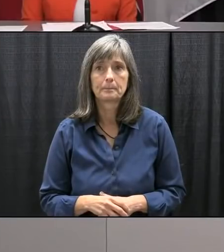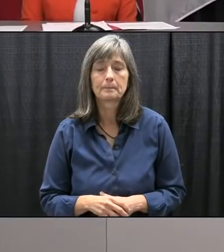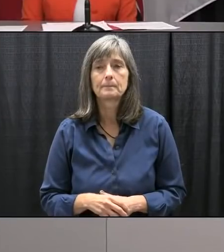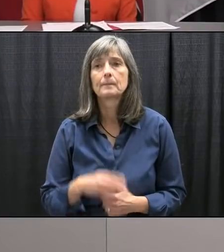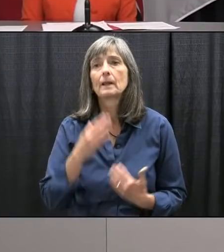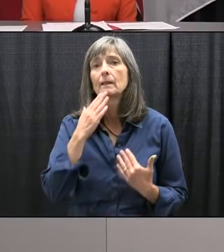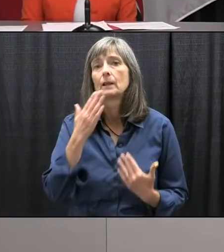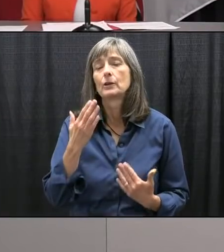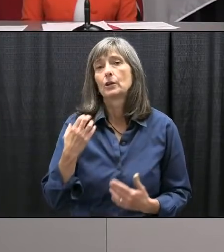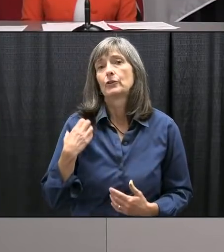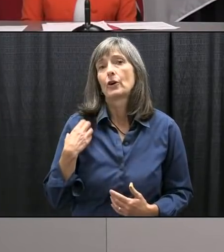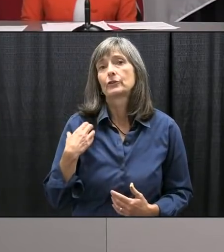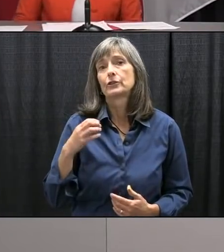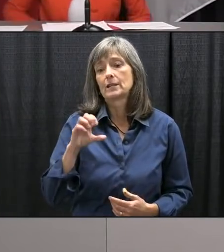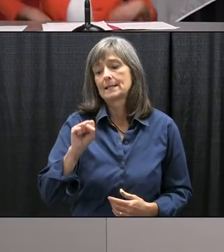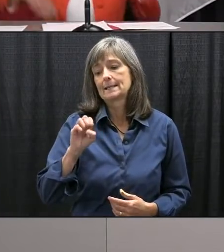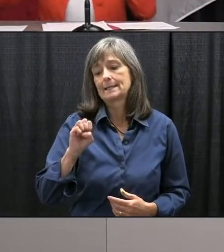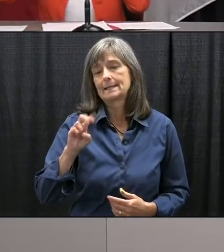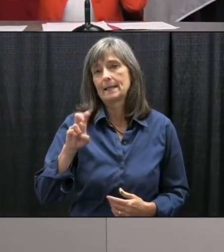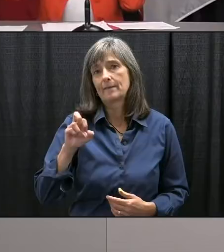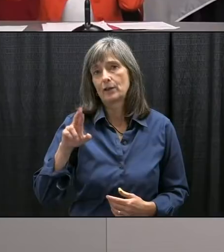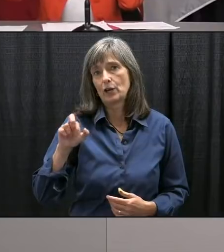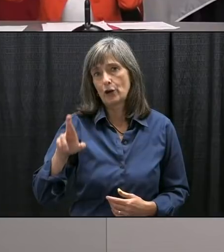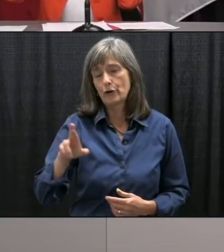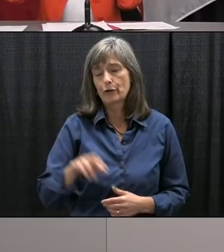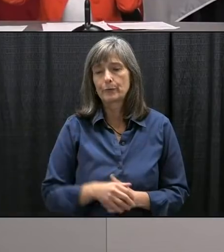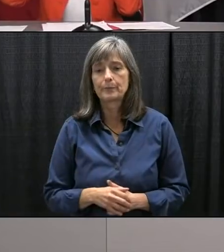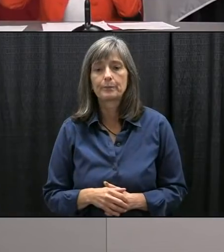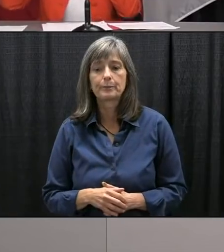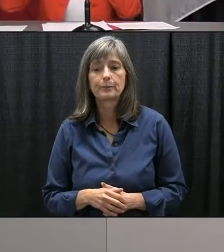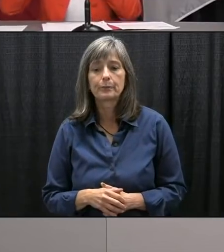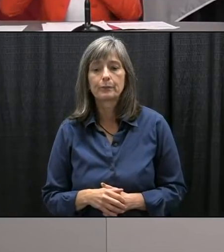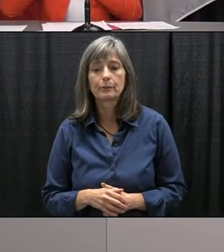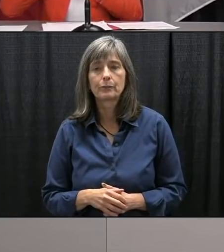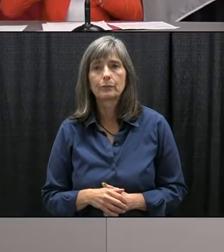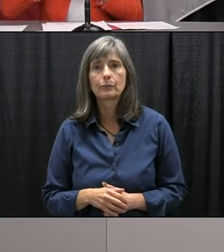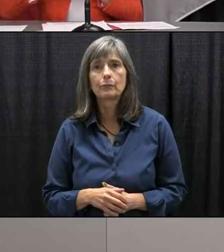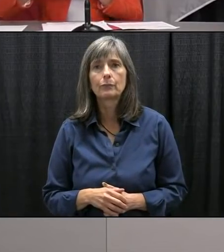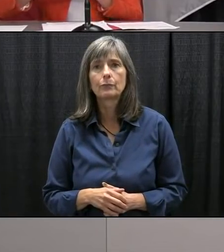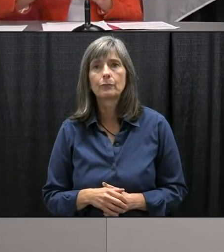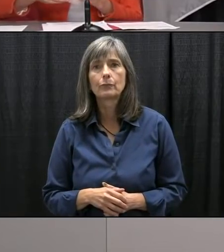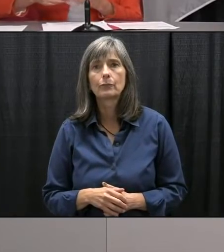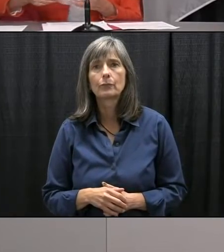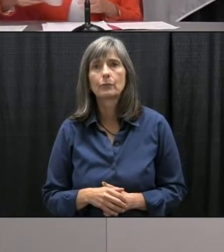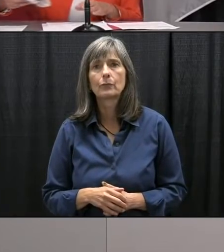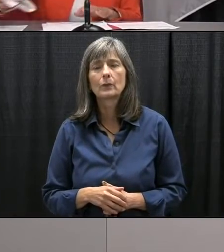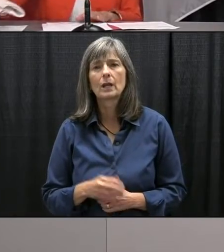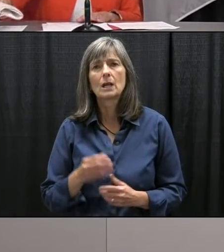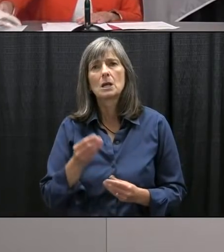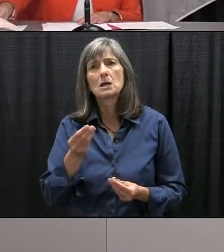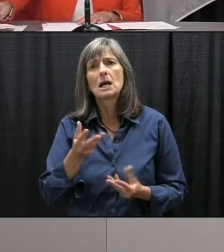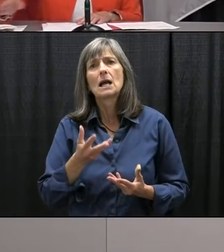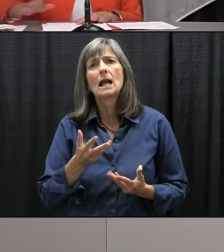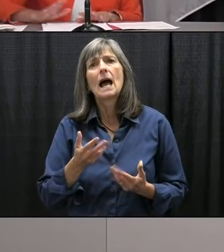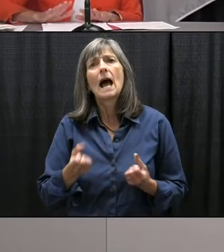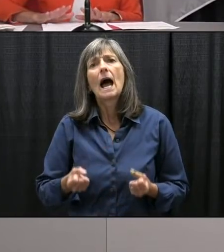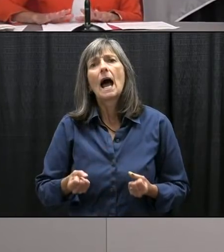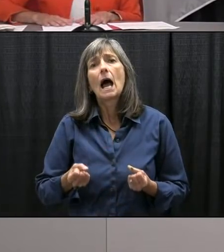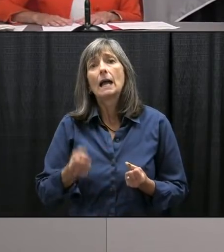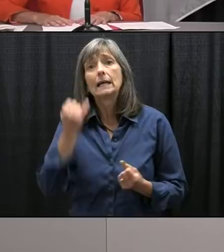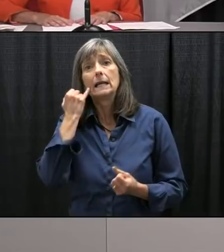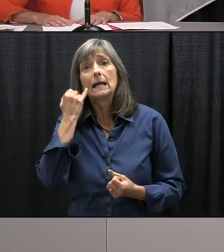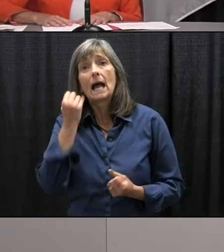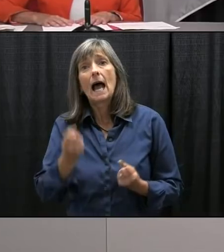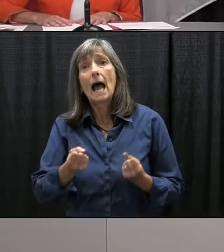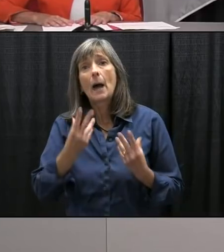Thank you. And Dr. Sevier, just wondering if we can get an update on just how many breakthrough cases of COVID-19 we have in the province right